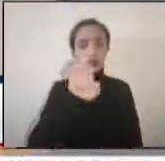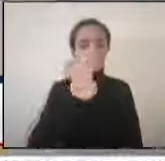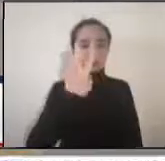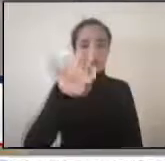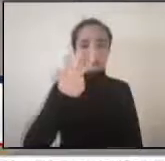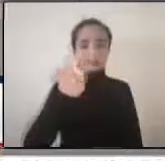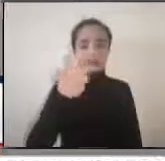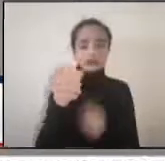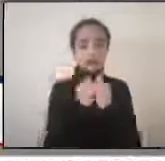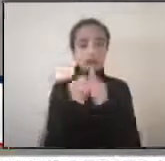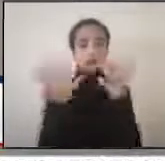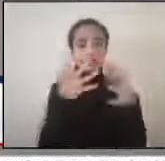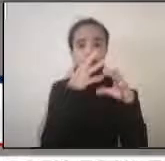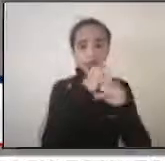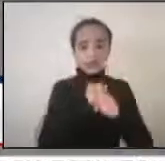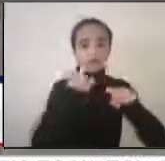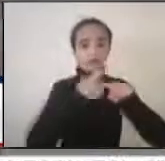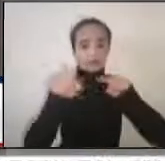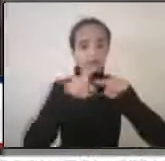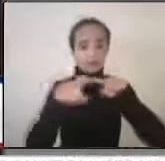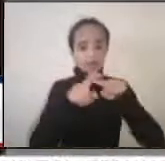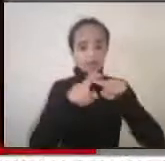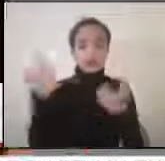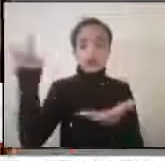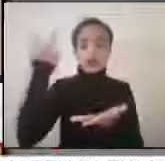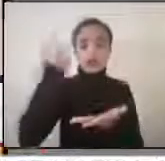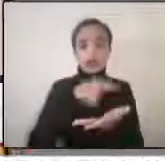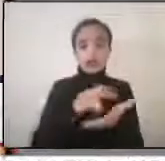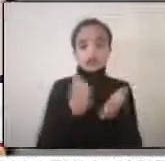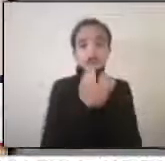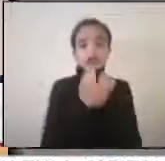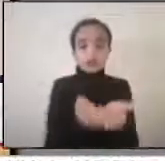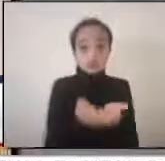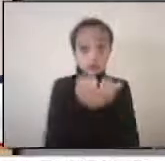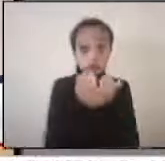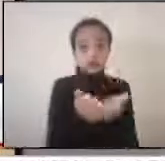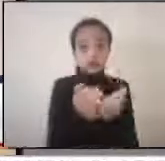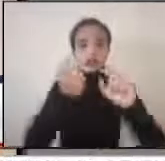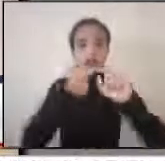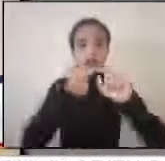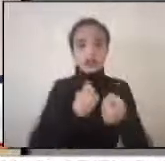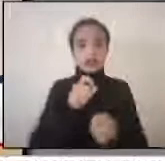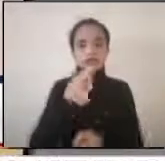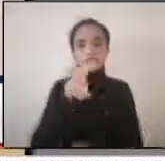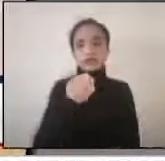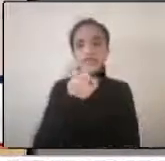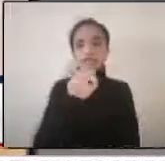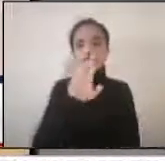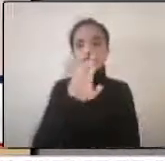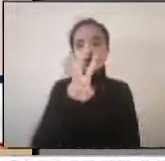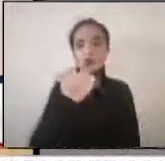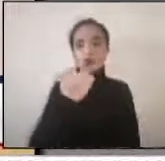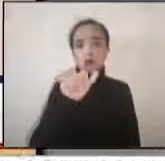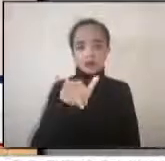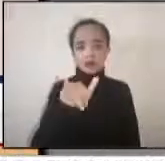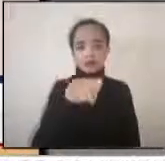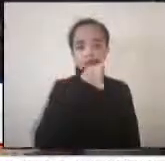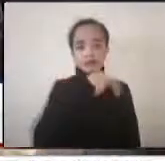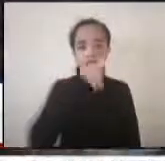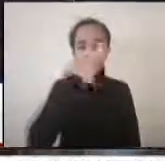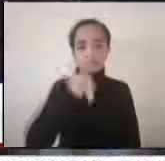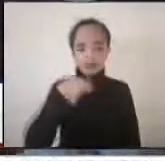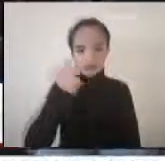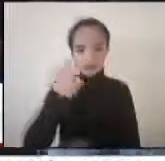Pilipinas sa Oktubre ang isang barko mula sa Norway na naglalayag sa buong mundo para sa isang conference tungkol sa maritime and energy